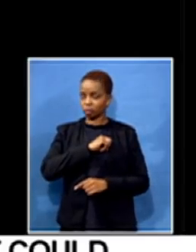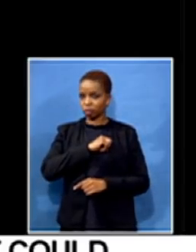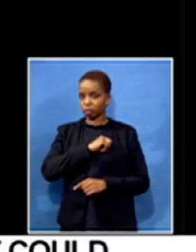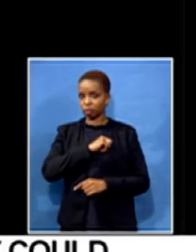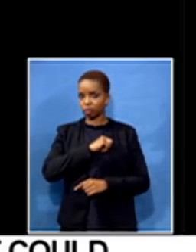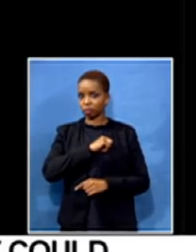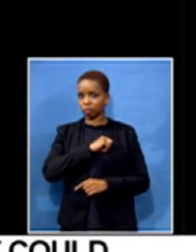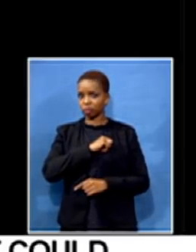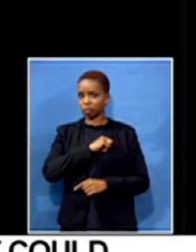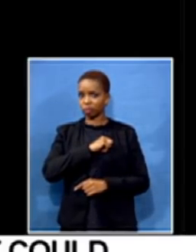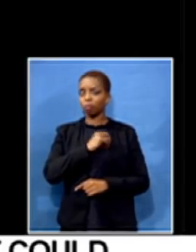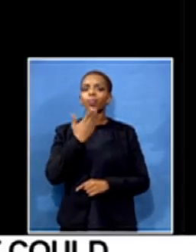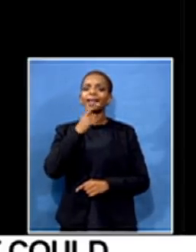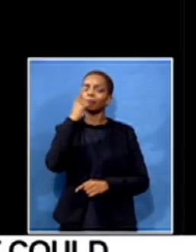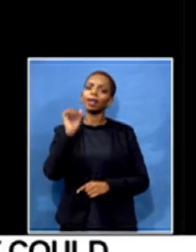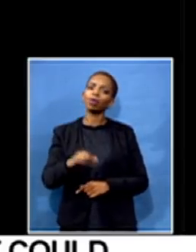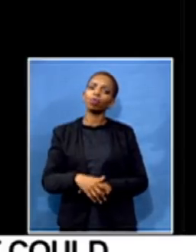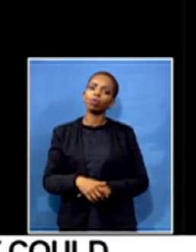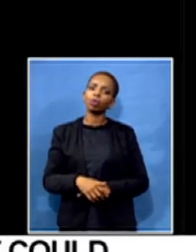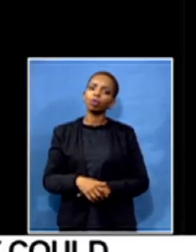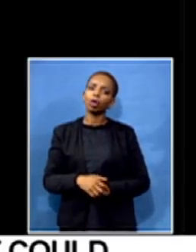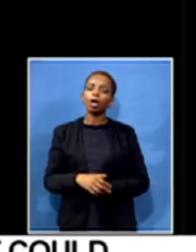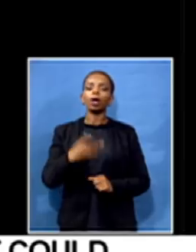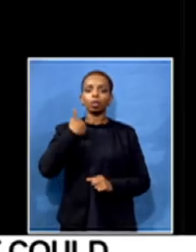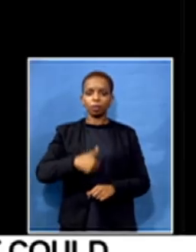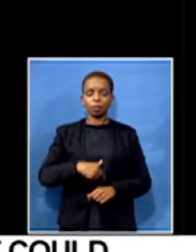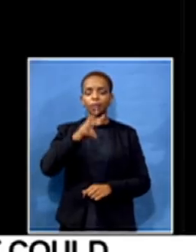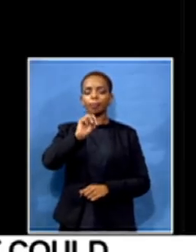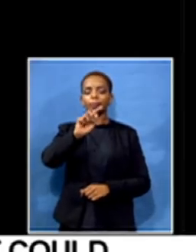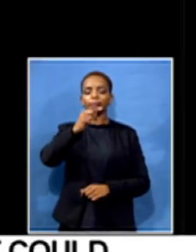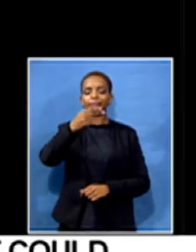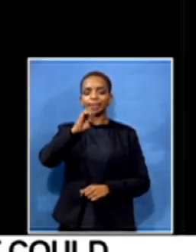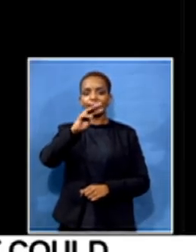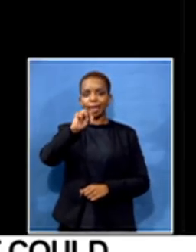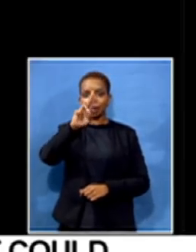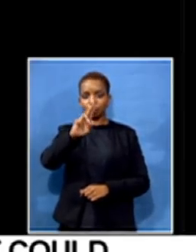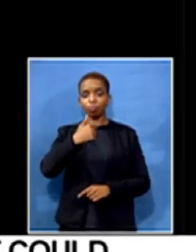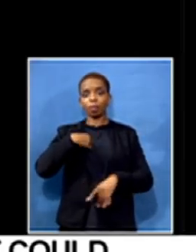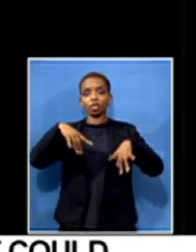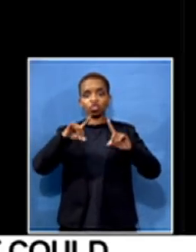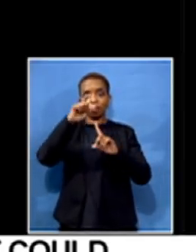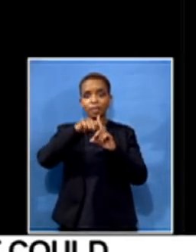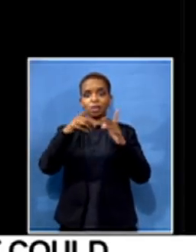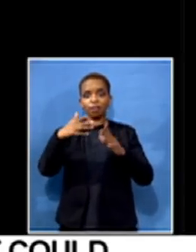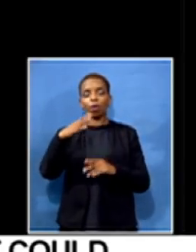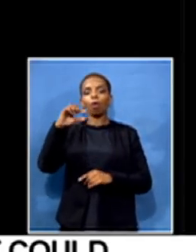Thank you very much. My name is Ricardo Mtembu. I'm the chairperson of COGTA in